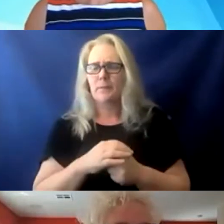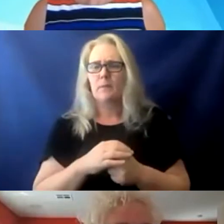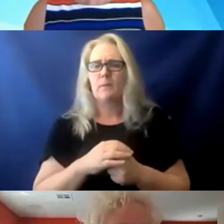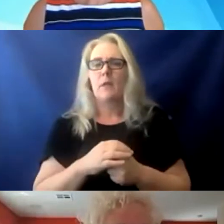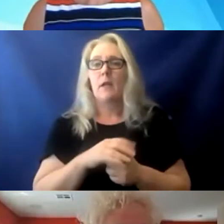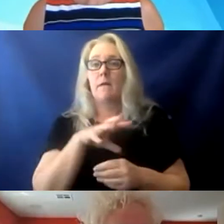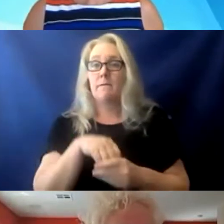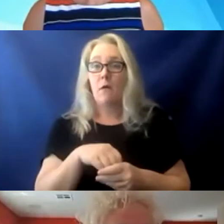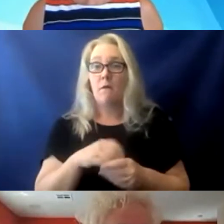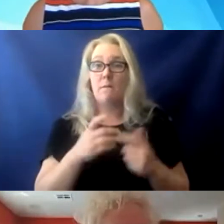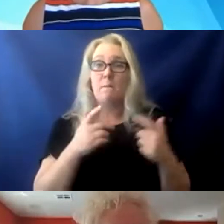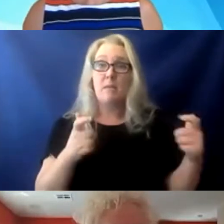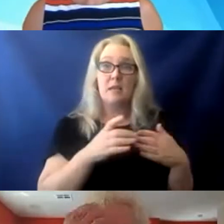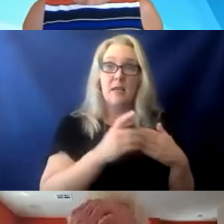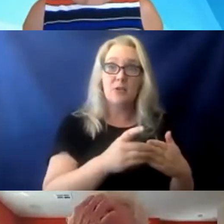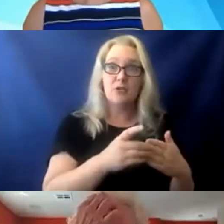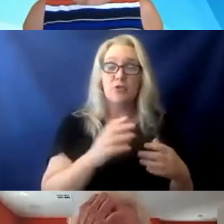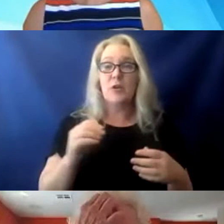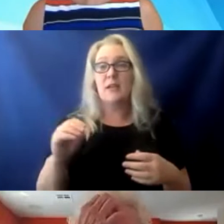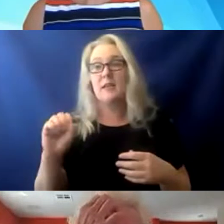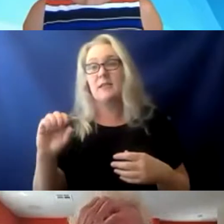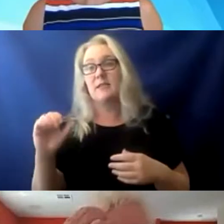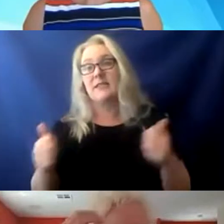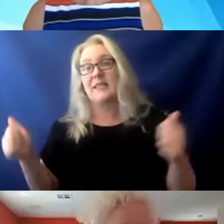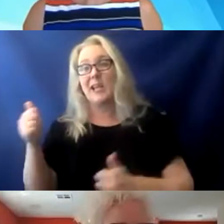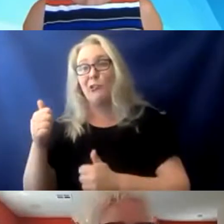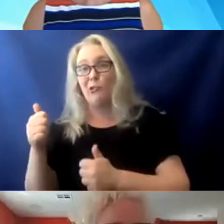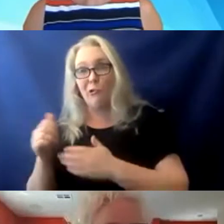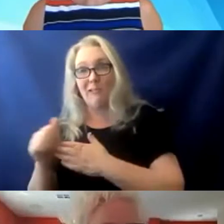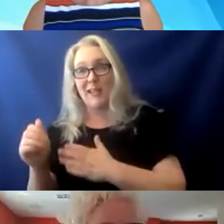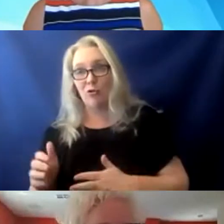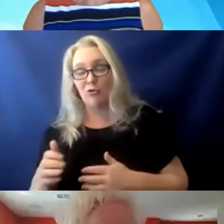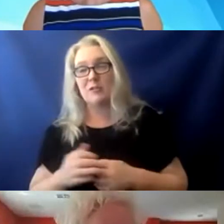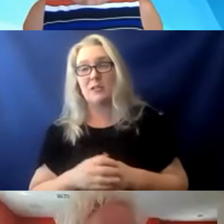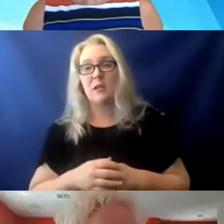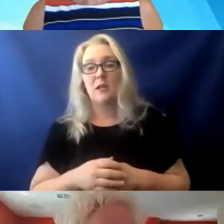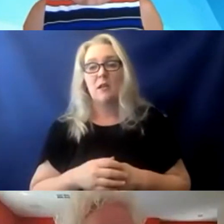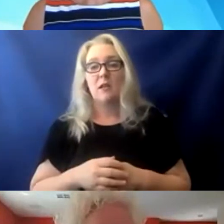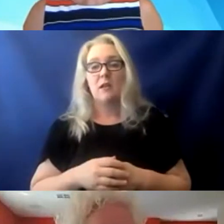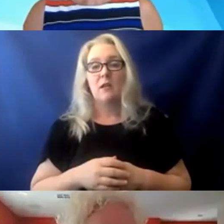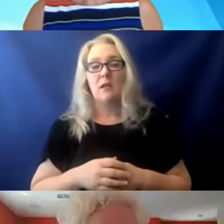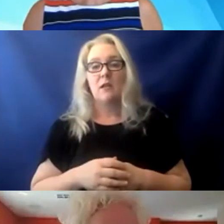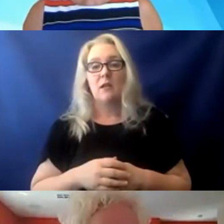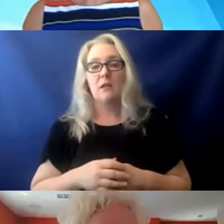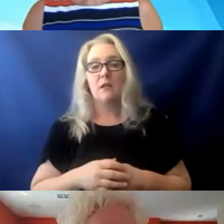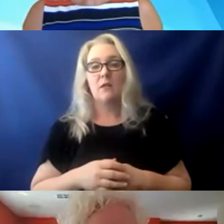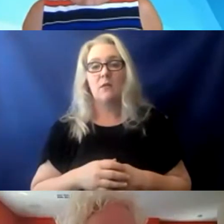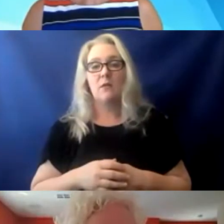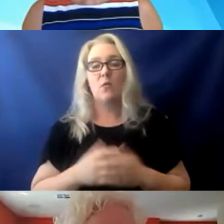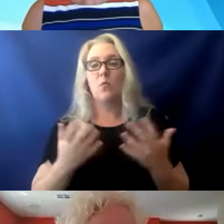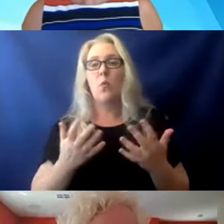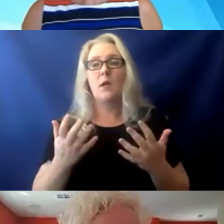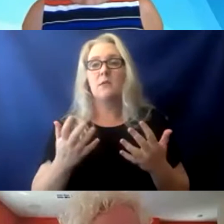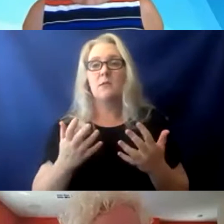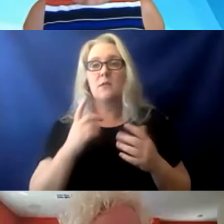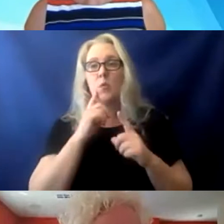both mid-managers and senior leaders in moving things forward, what's the reach